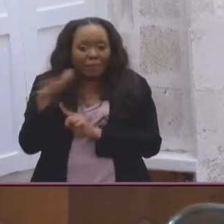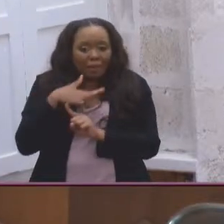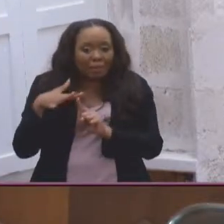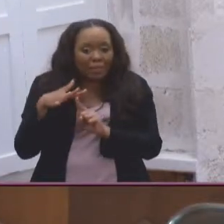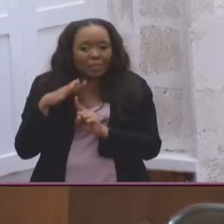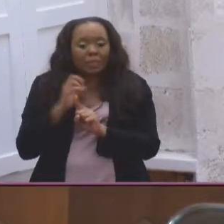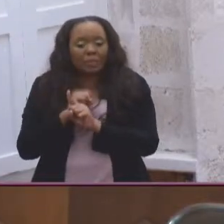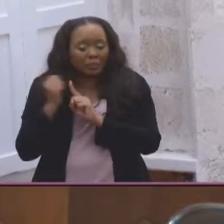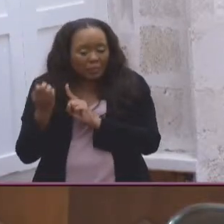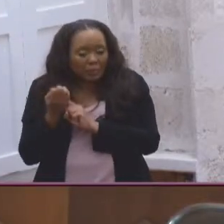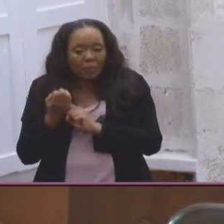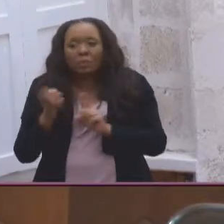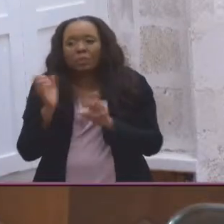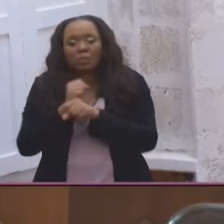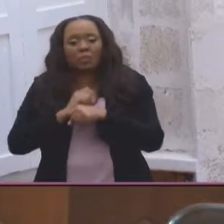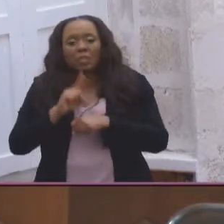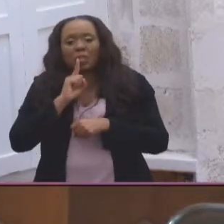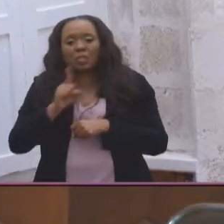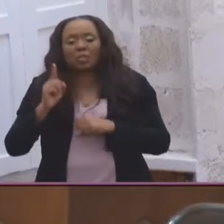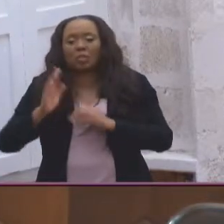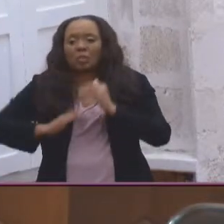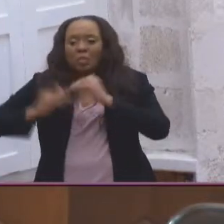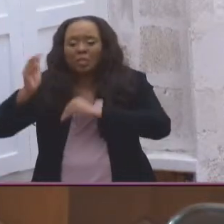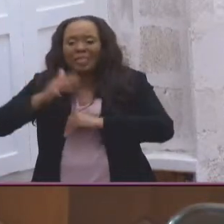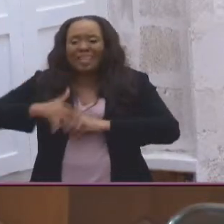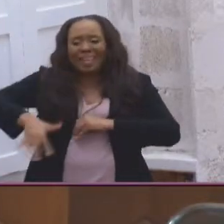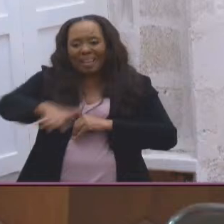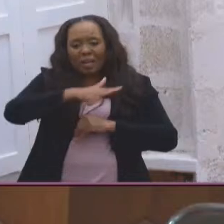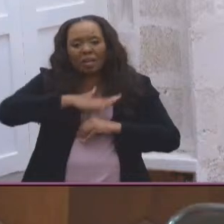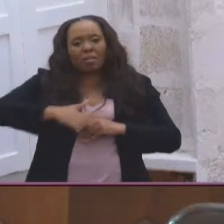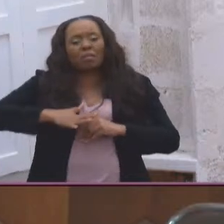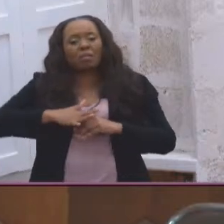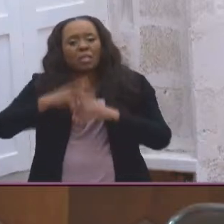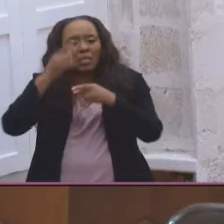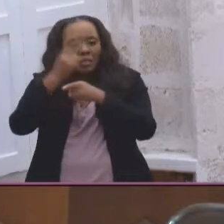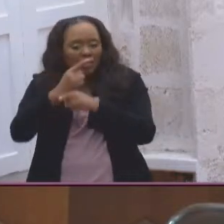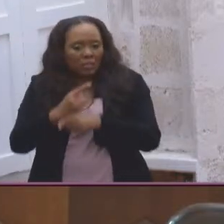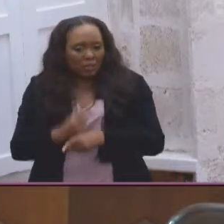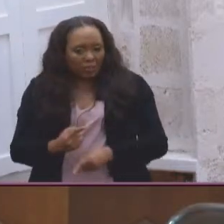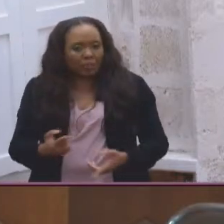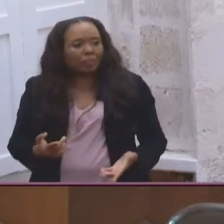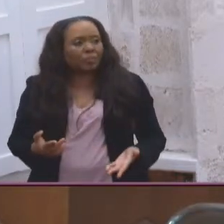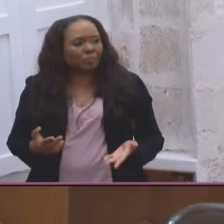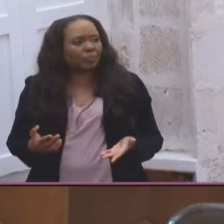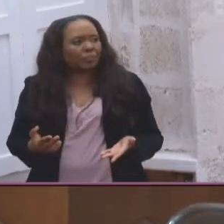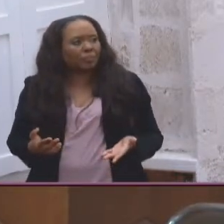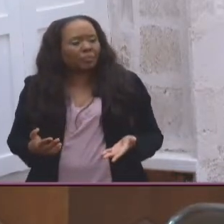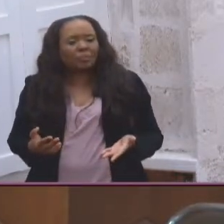our physical plant is fit for purpose for learning and doing business. And therefore,